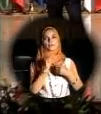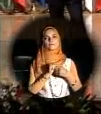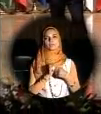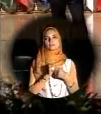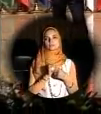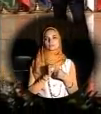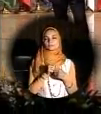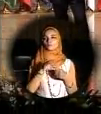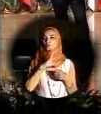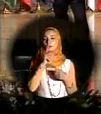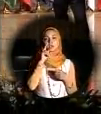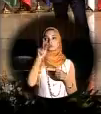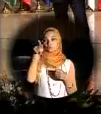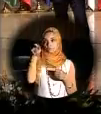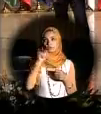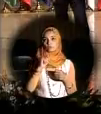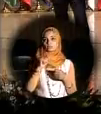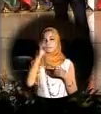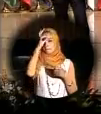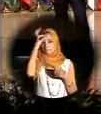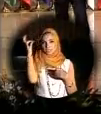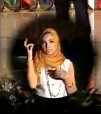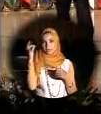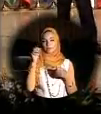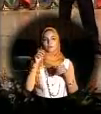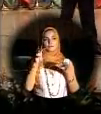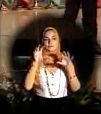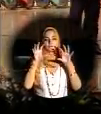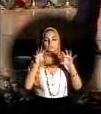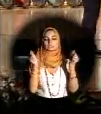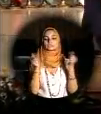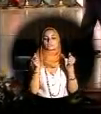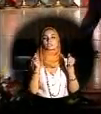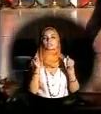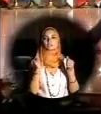conditioning, the heater, whatever that has electricity.